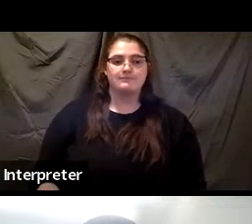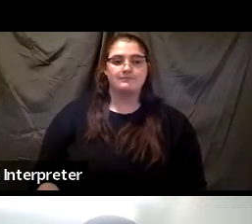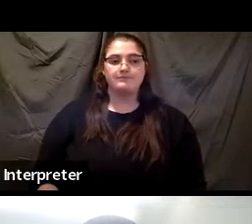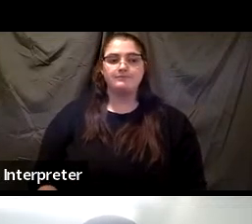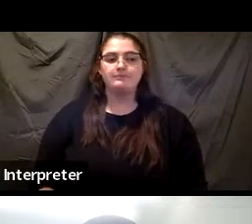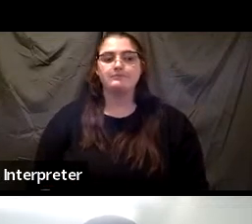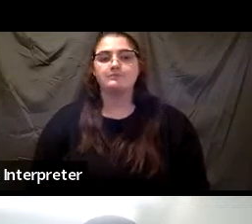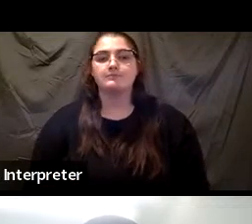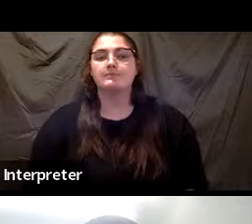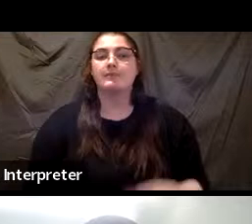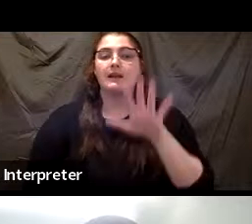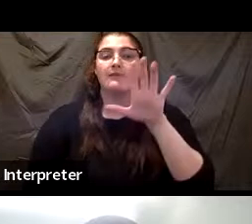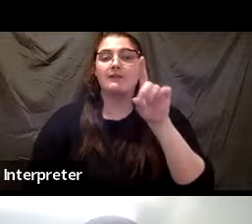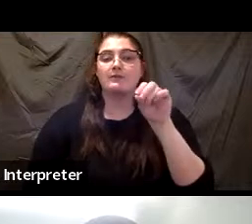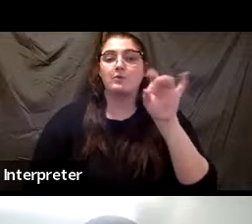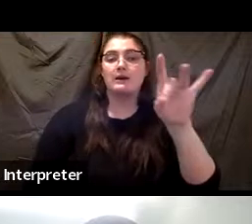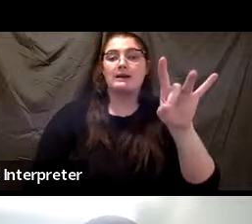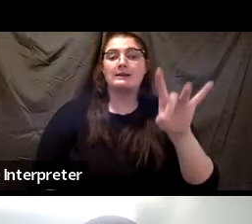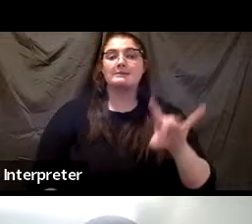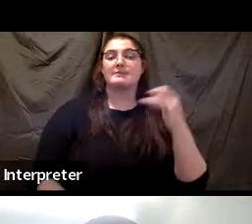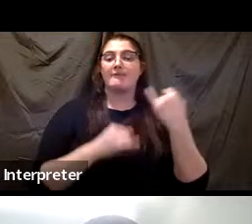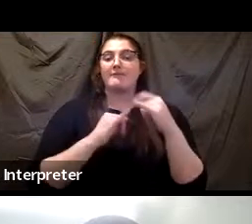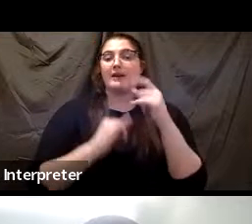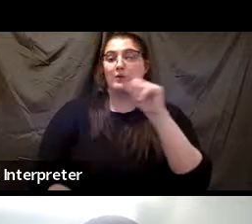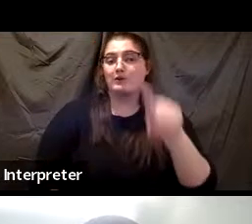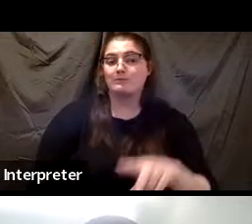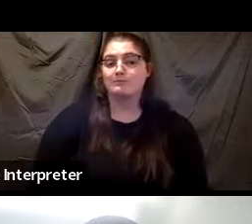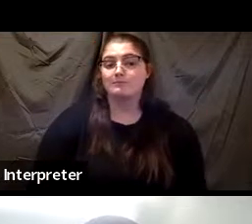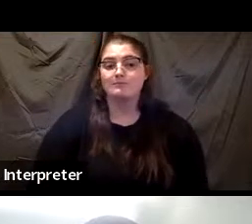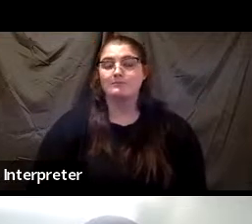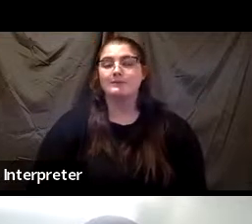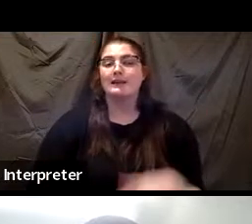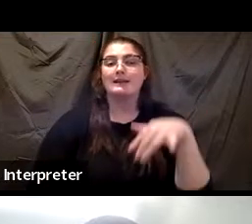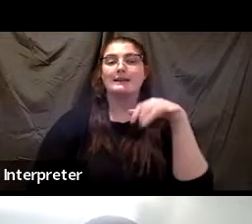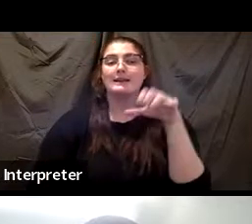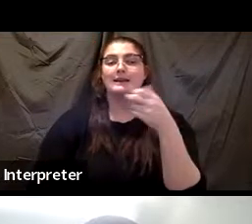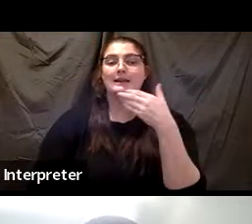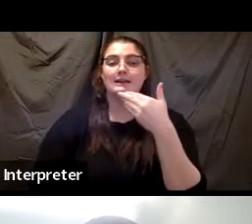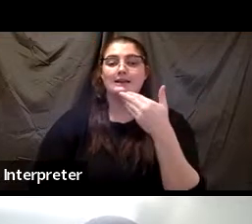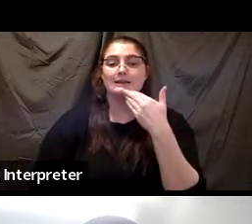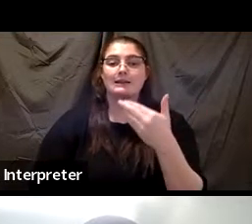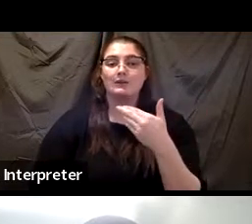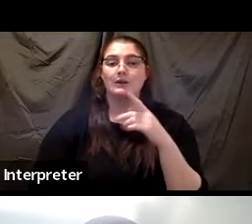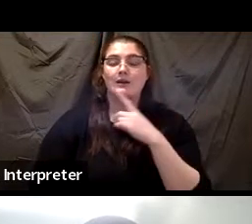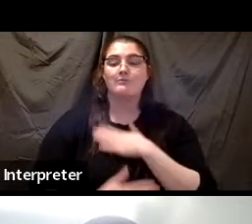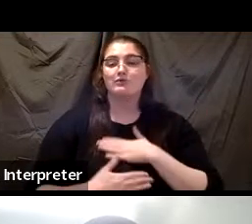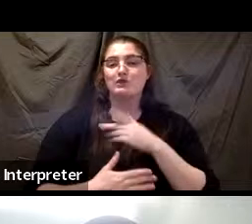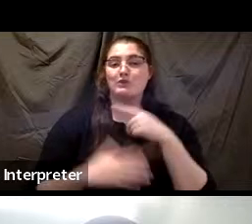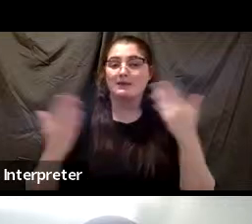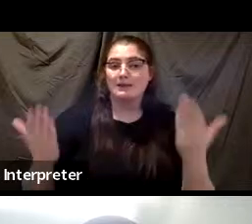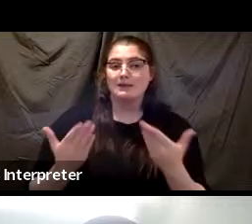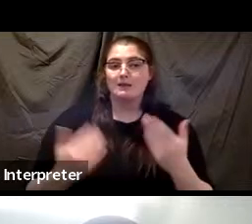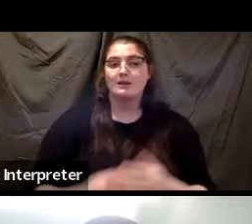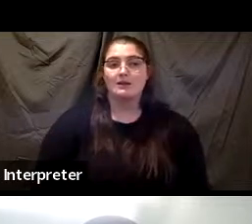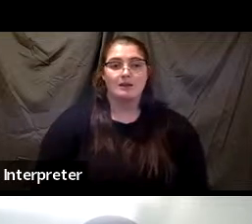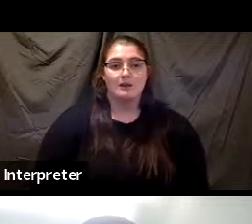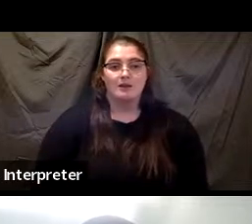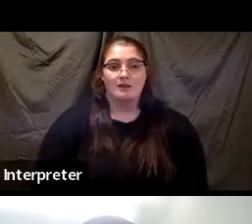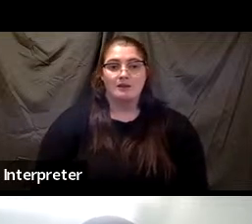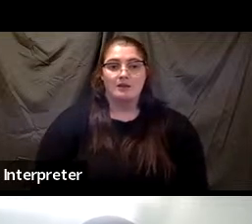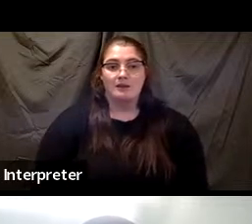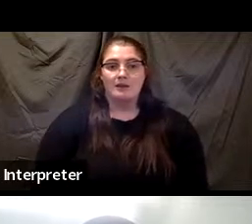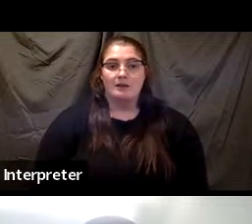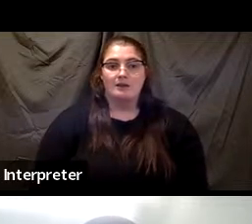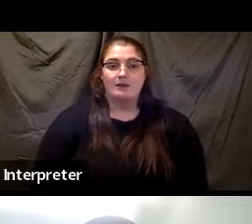Oh, 5D08. Final question. Yeah, thank you. Captain Monahan, appreciate you being here. I'll just kind of